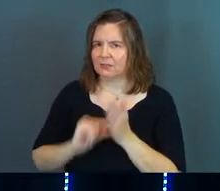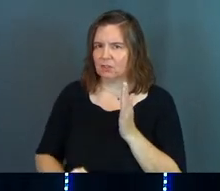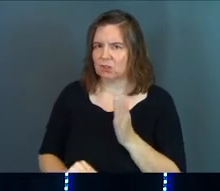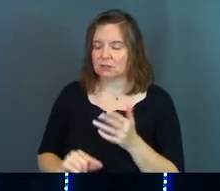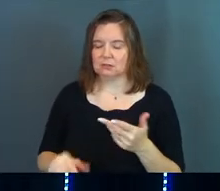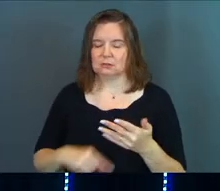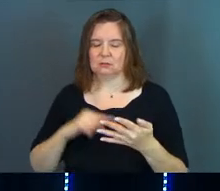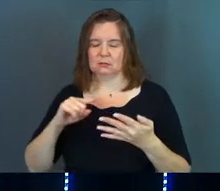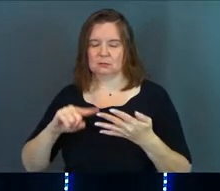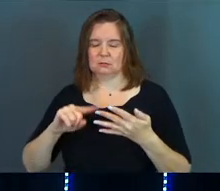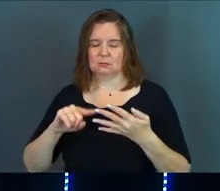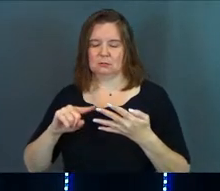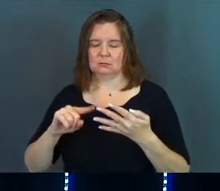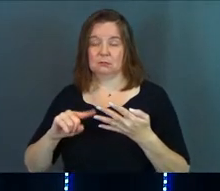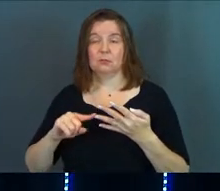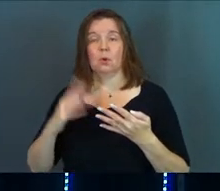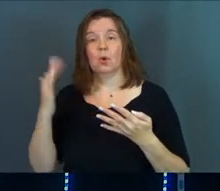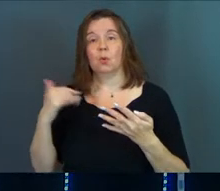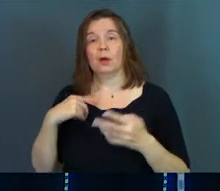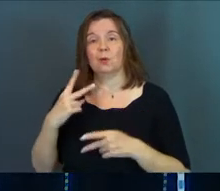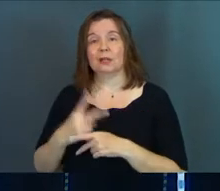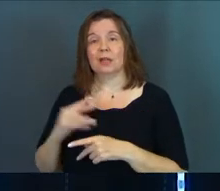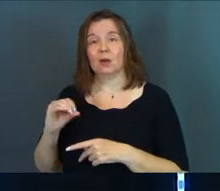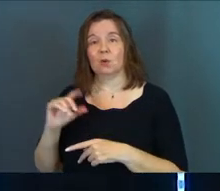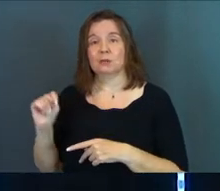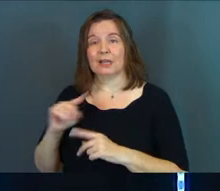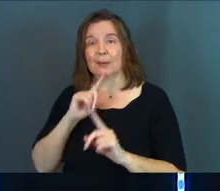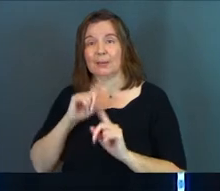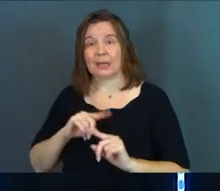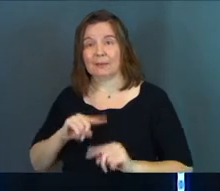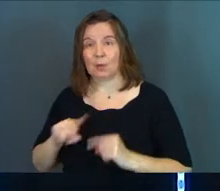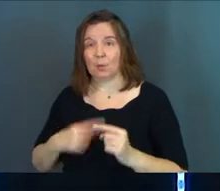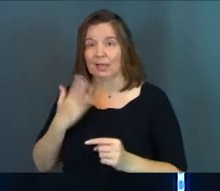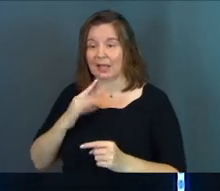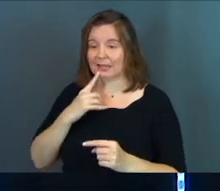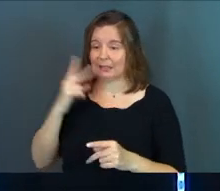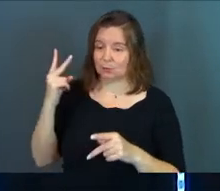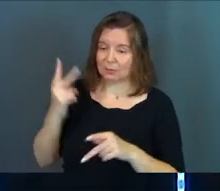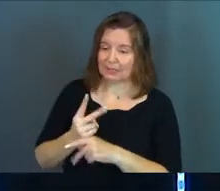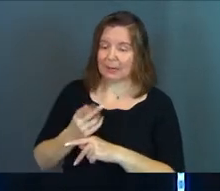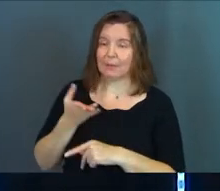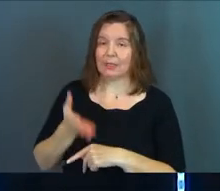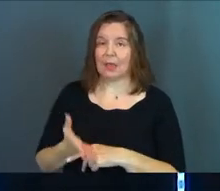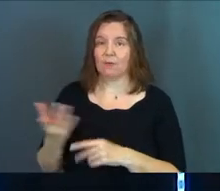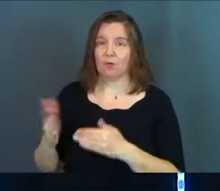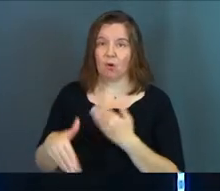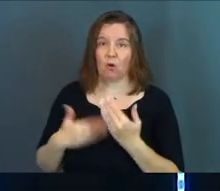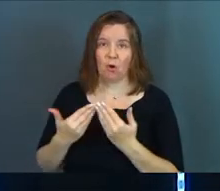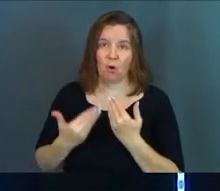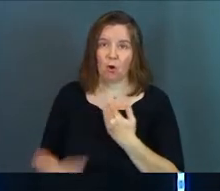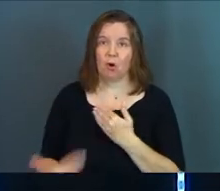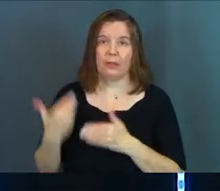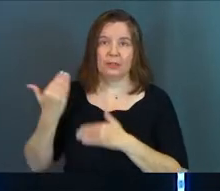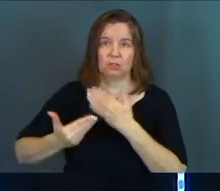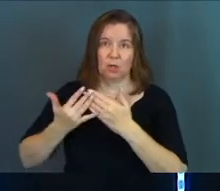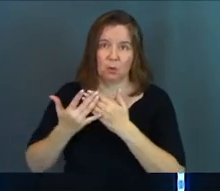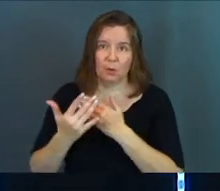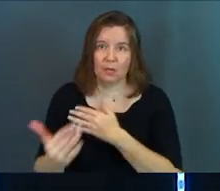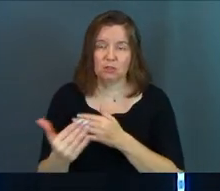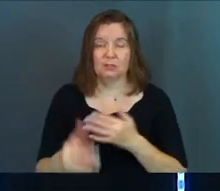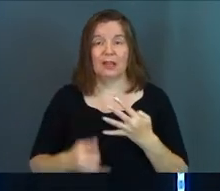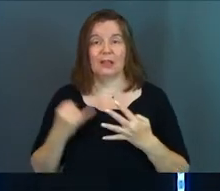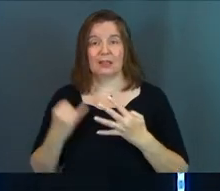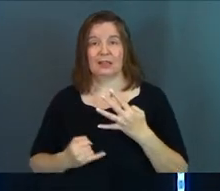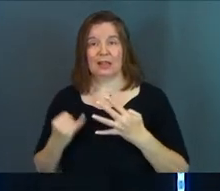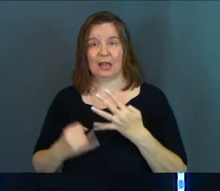verse? The next question, why do we not keep all the Old Testament commandments when God said to keep them for all your generations? And